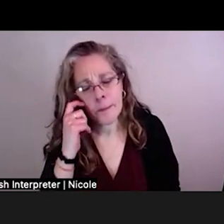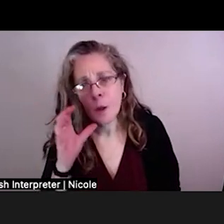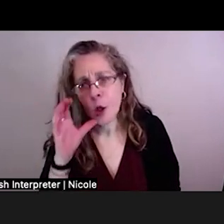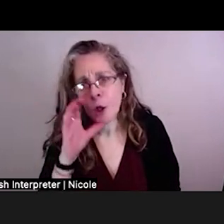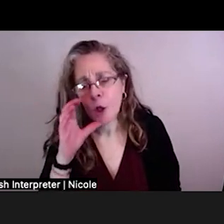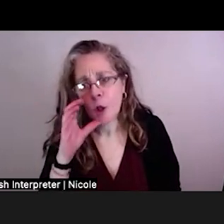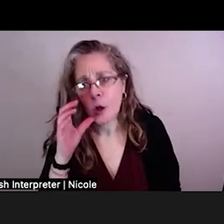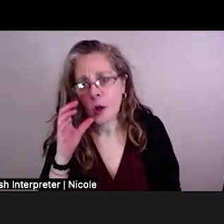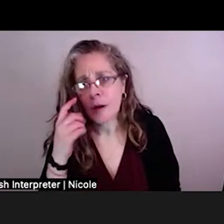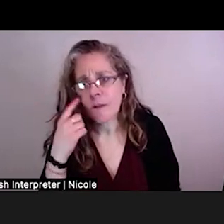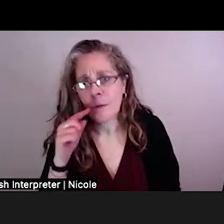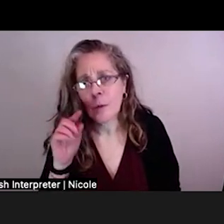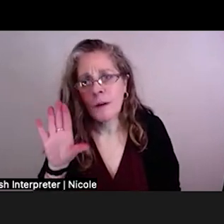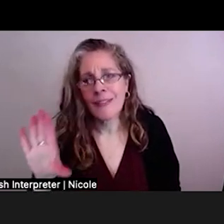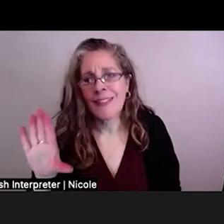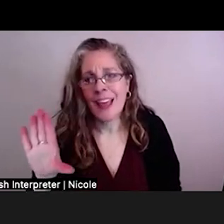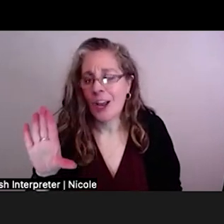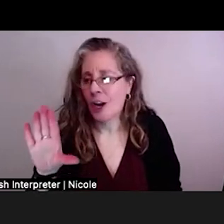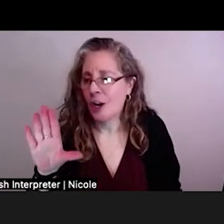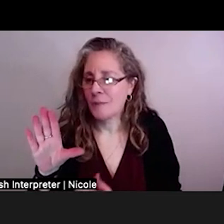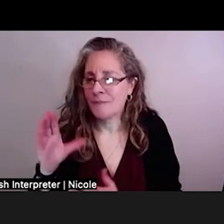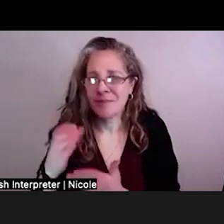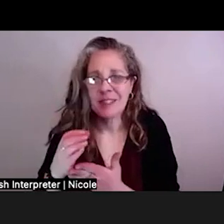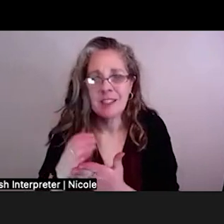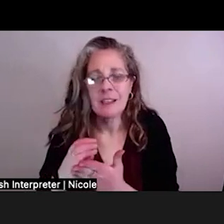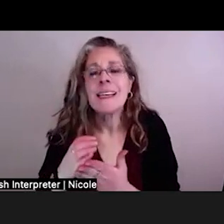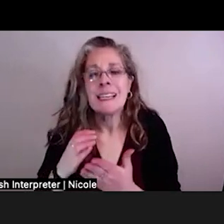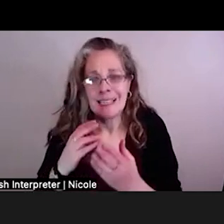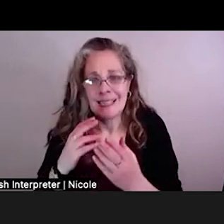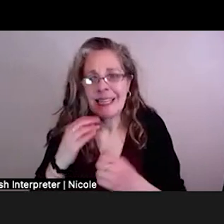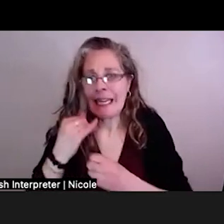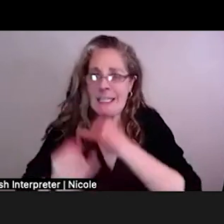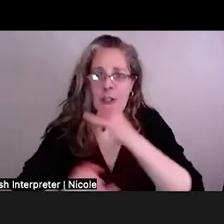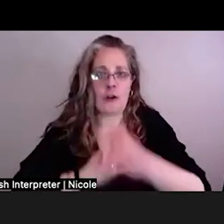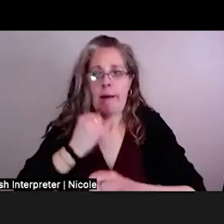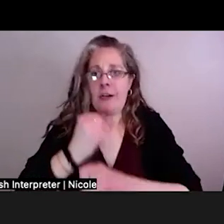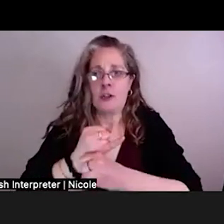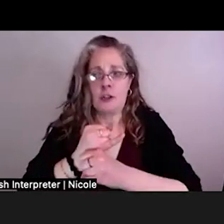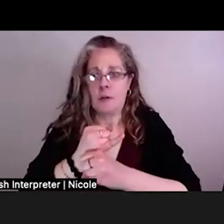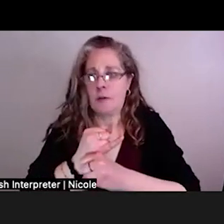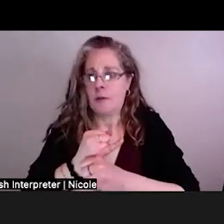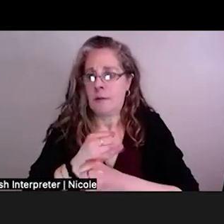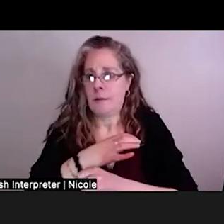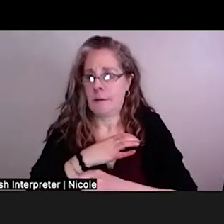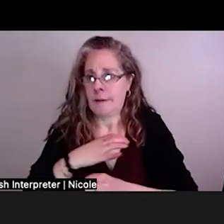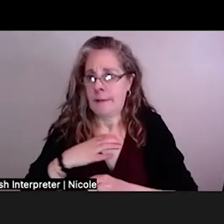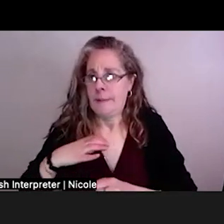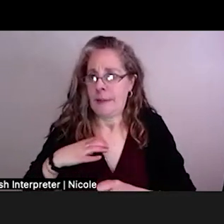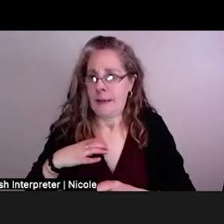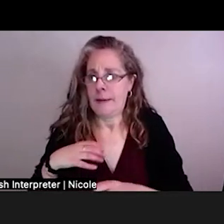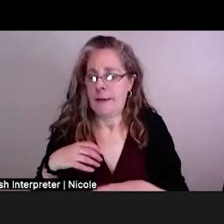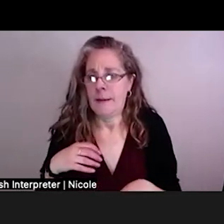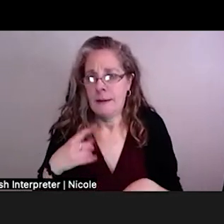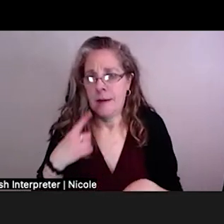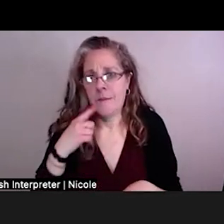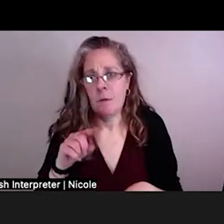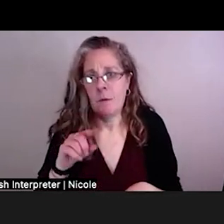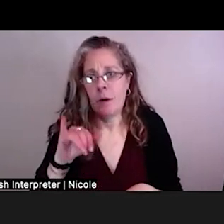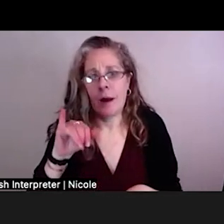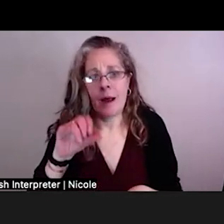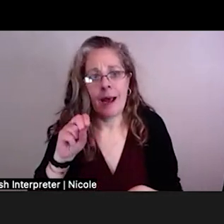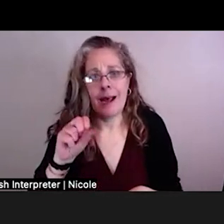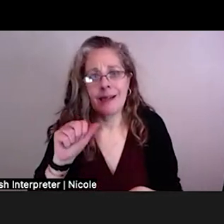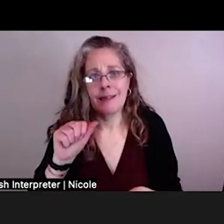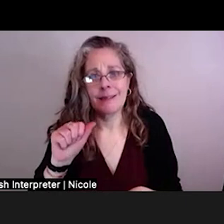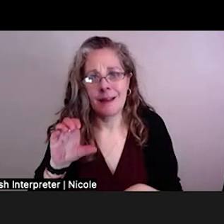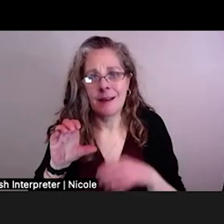whatever their chapter is called, but there's an international committee for AAC. It's called ISAC.